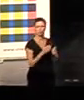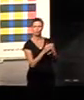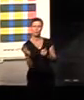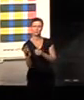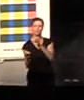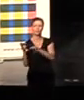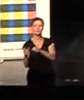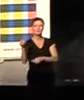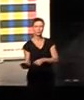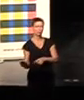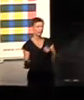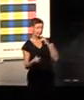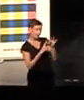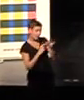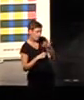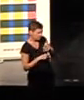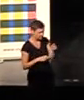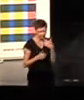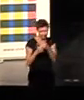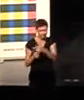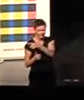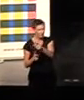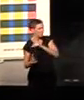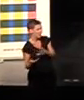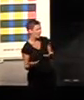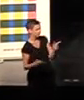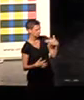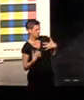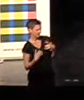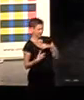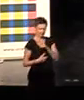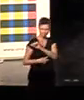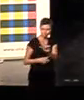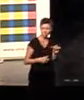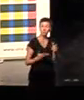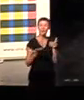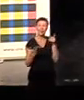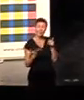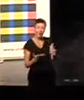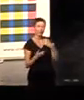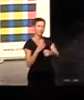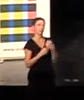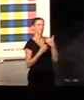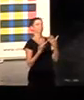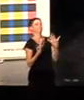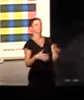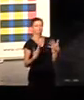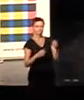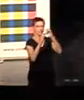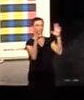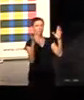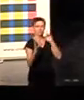polish en als king for daar motivation het resultaat in een revealing insight in de